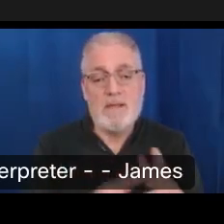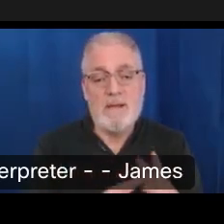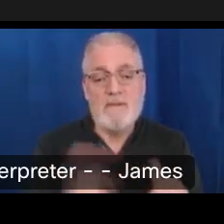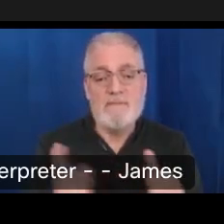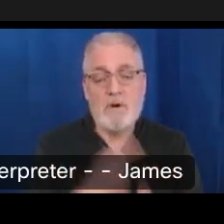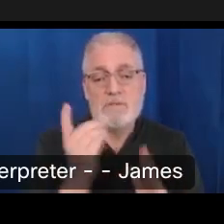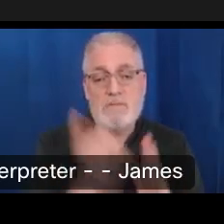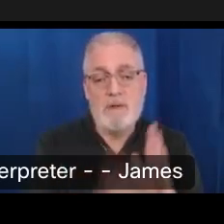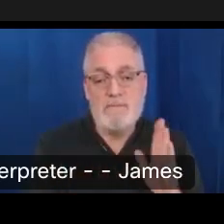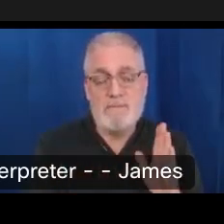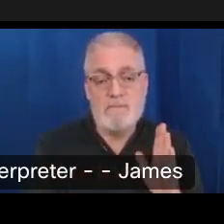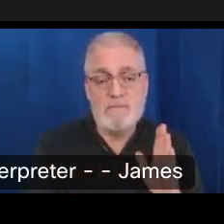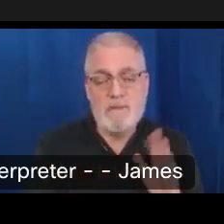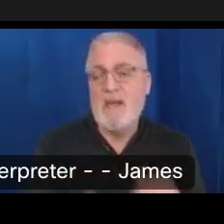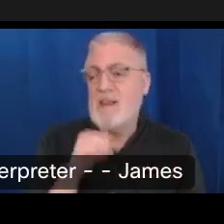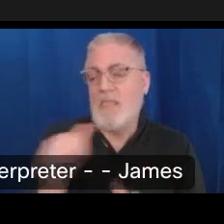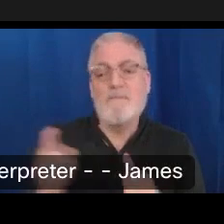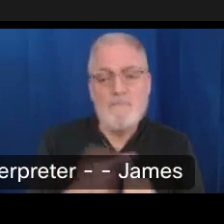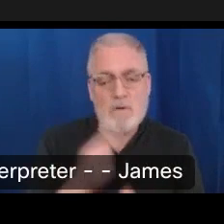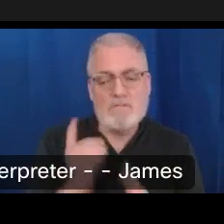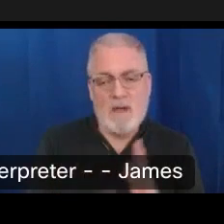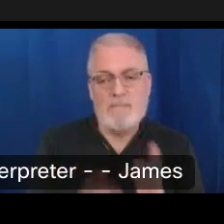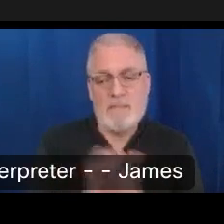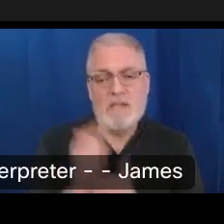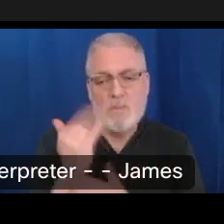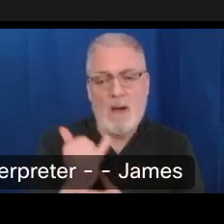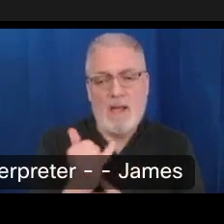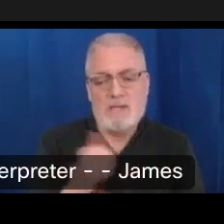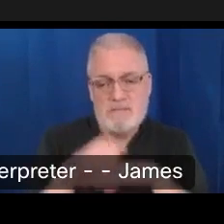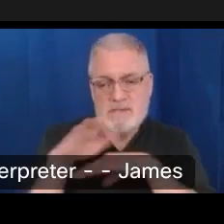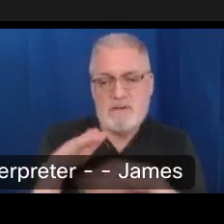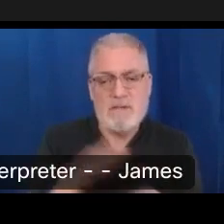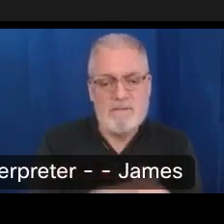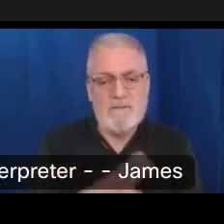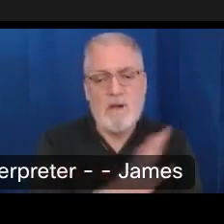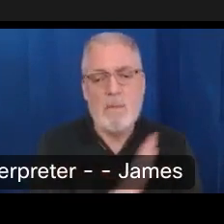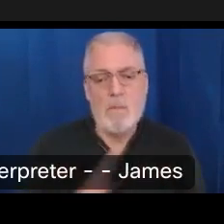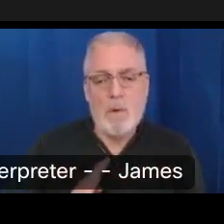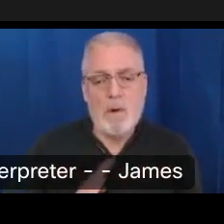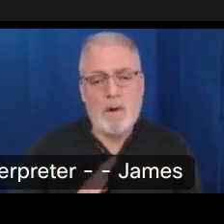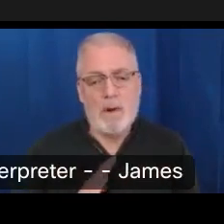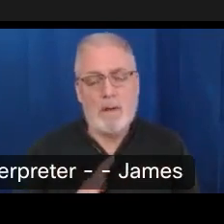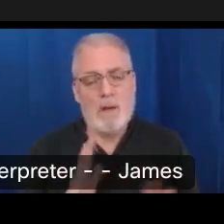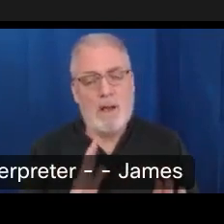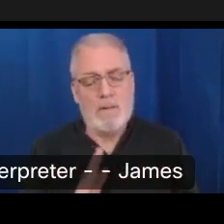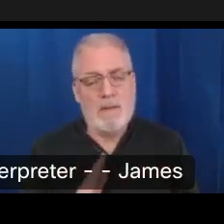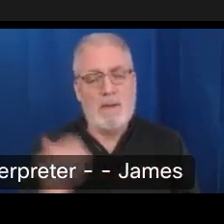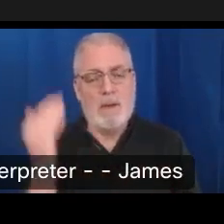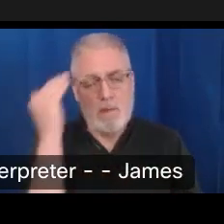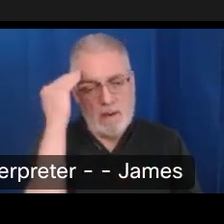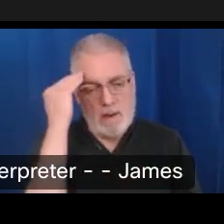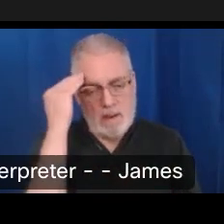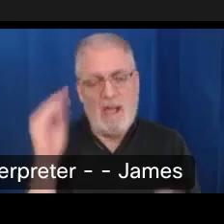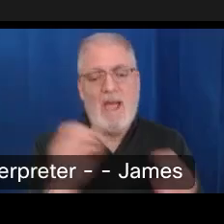why it's going to go to the full board. All right. That's why but I want to be mindful that nothing about us without us starts at the